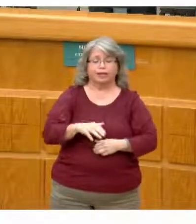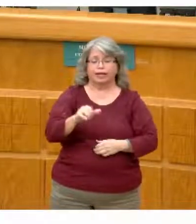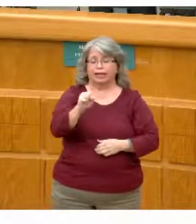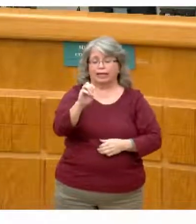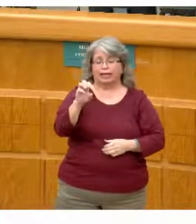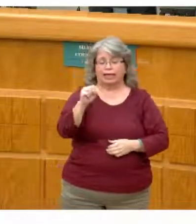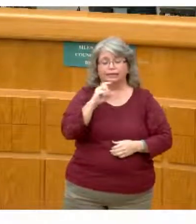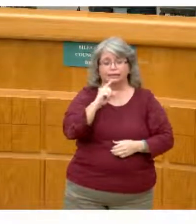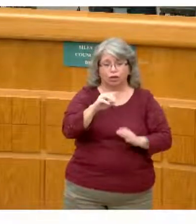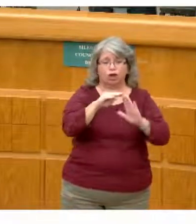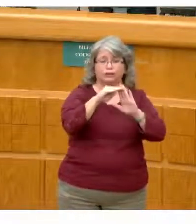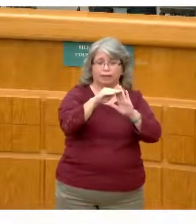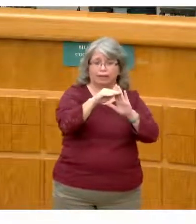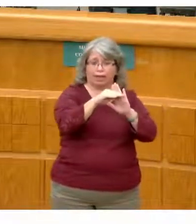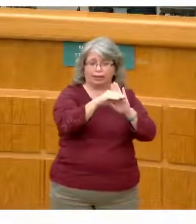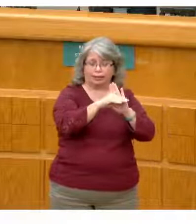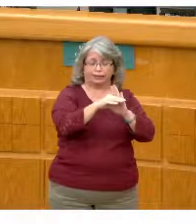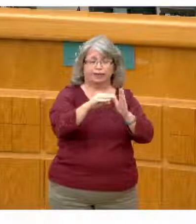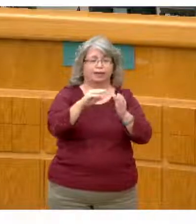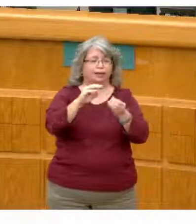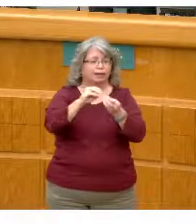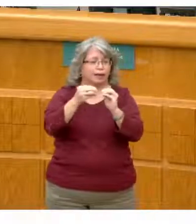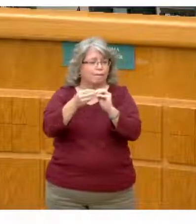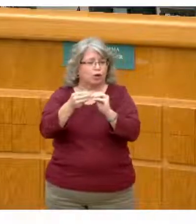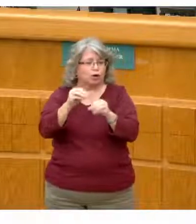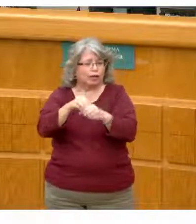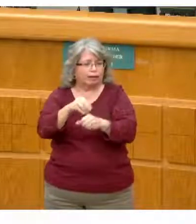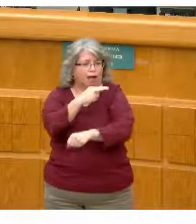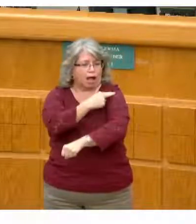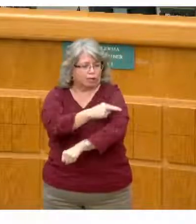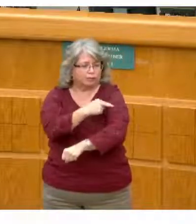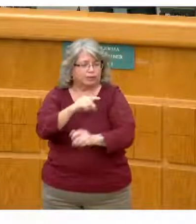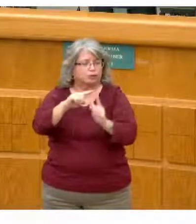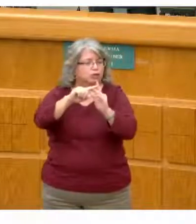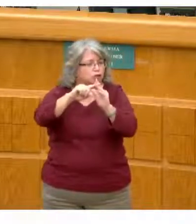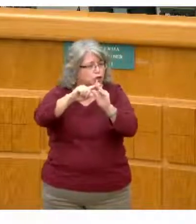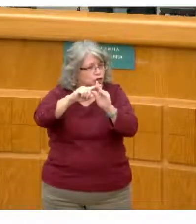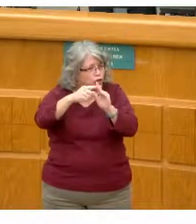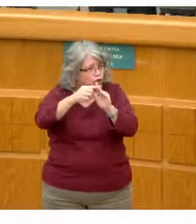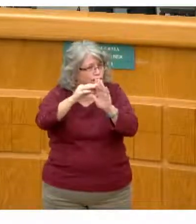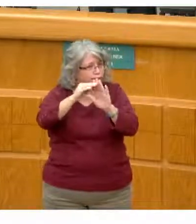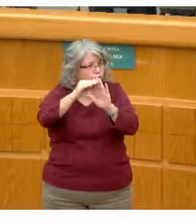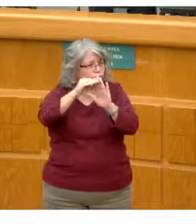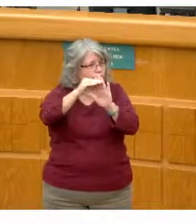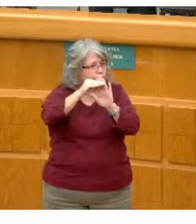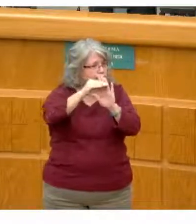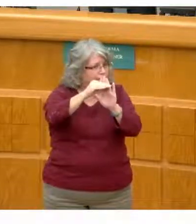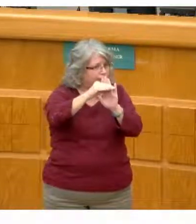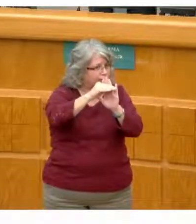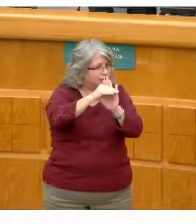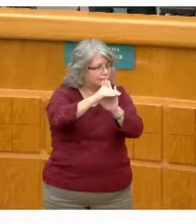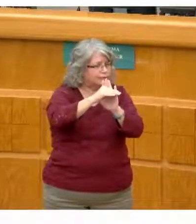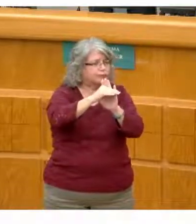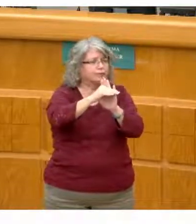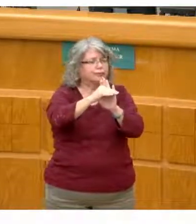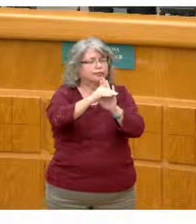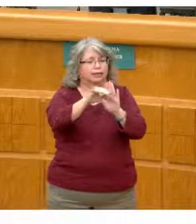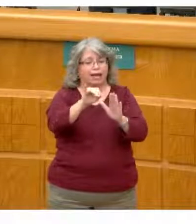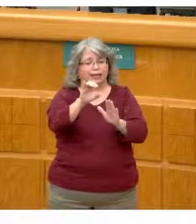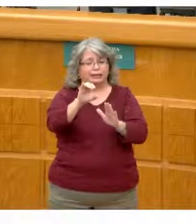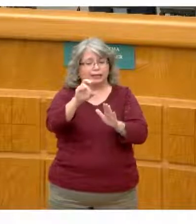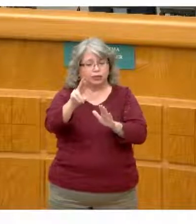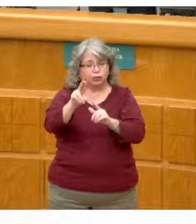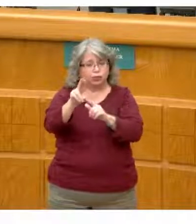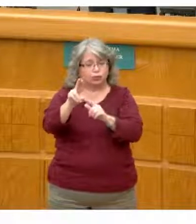The hospitalizations are starting to decline. And they peaked in the last week or the last few days. The